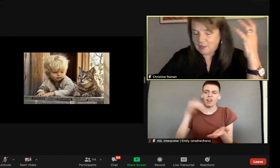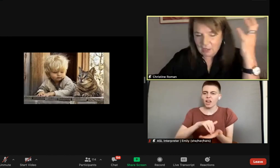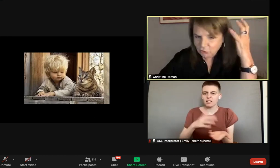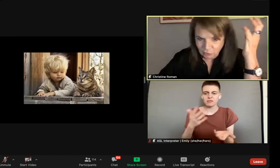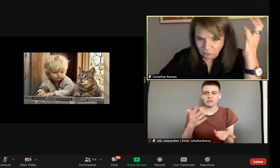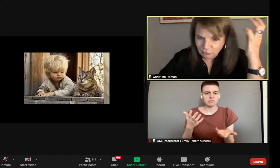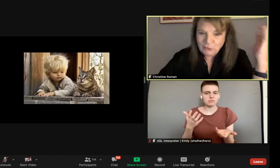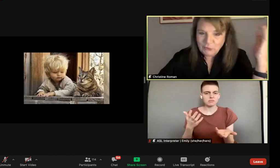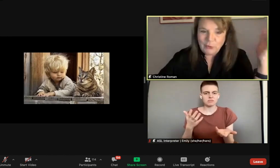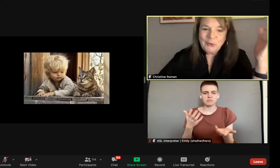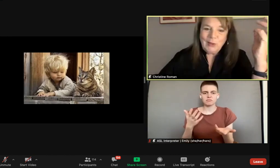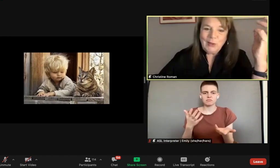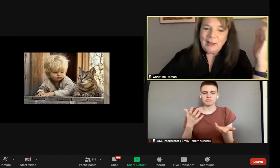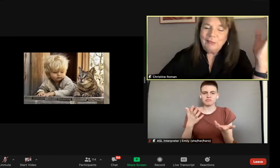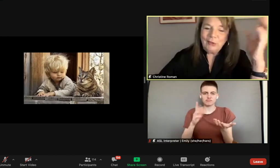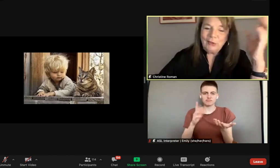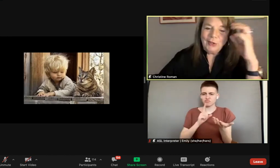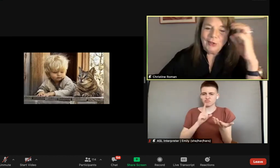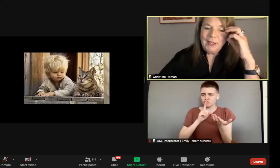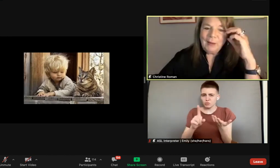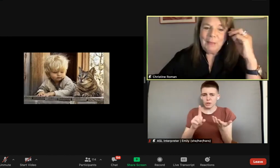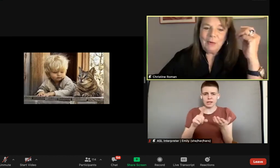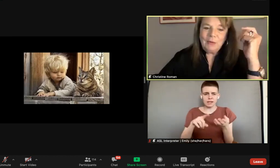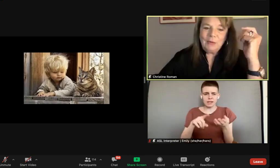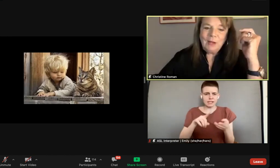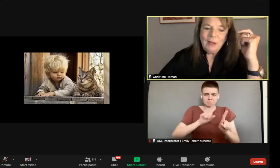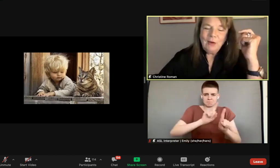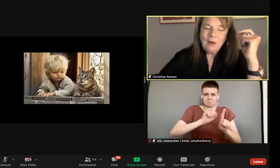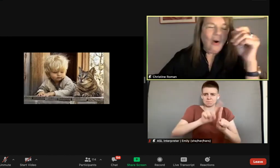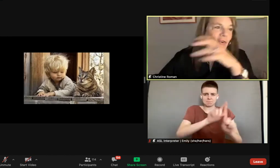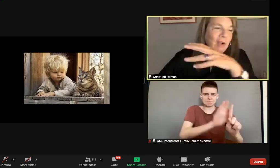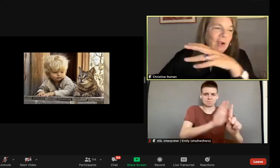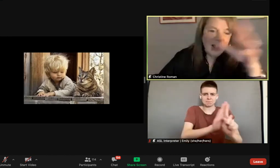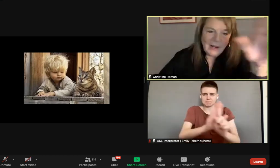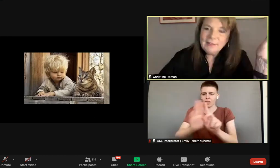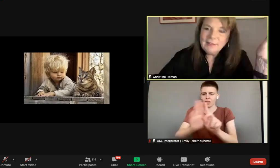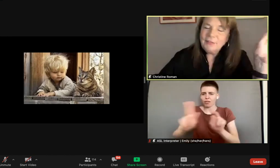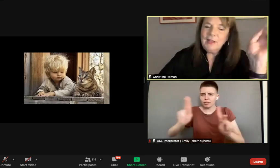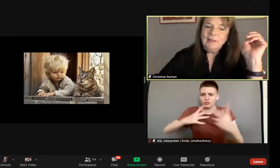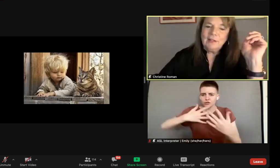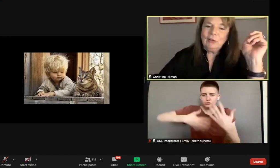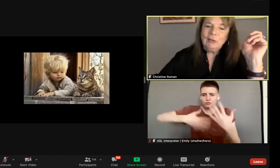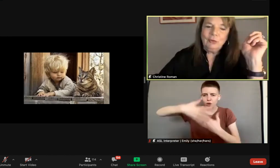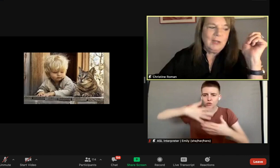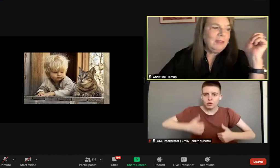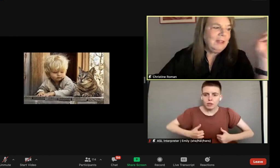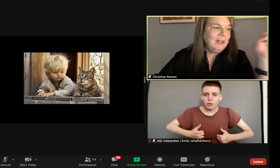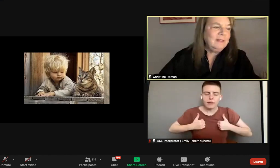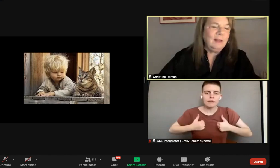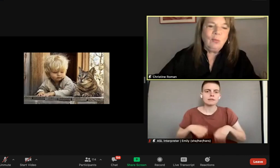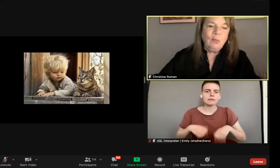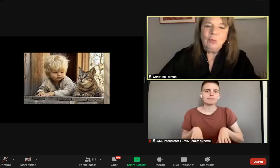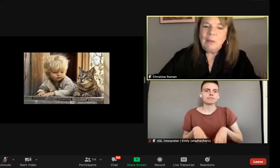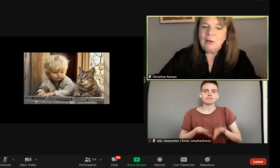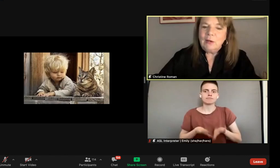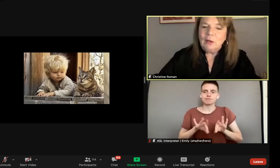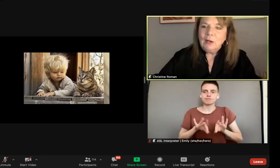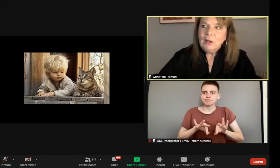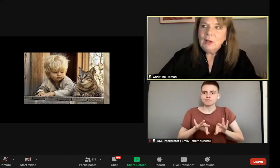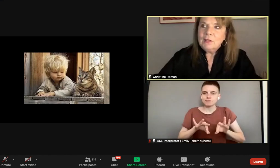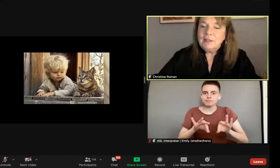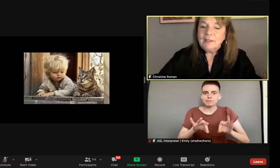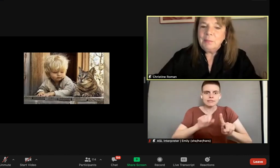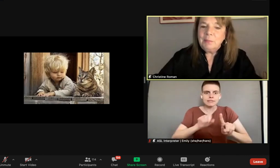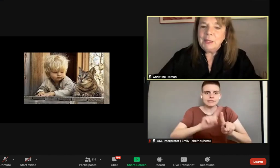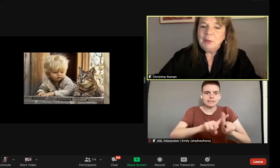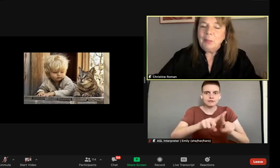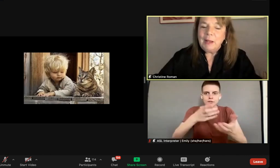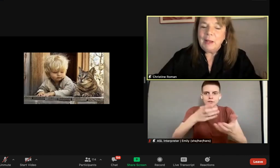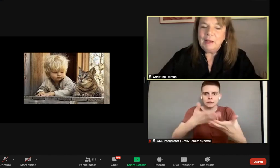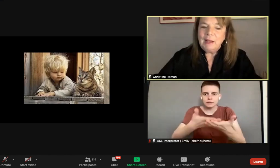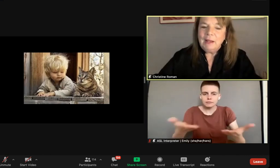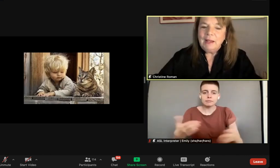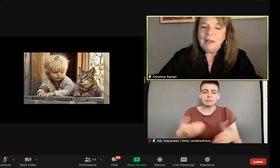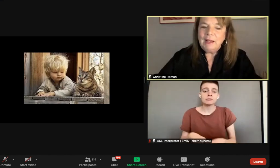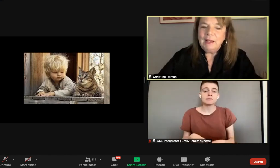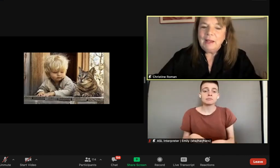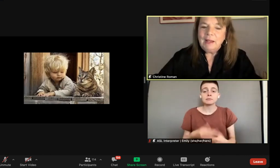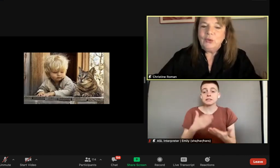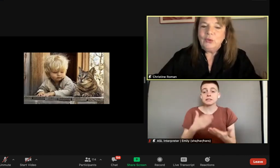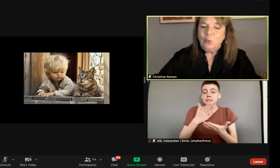adding to the texture of your social life, learning about all kinds of things, including things that won't matter to some people,